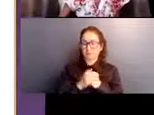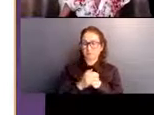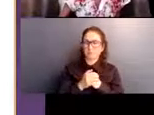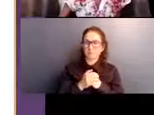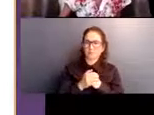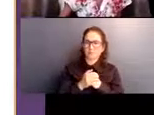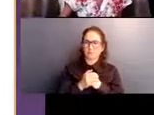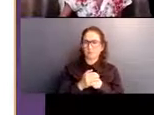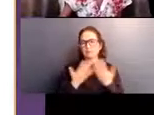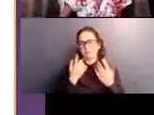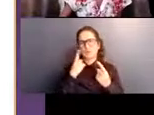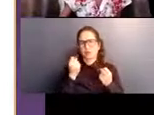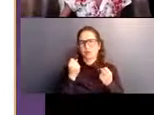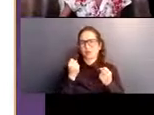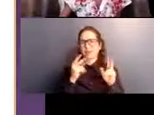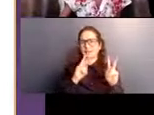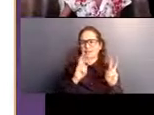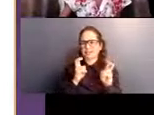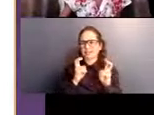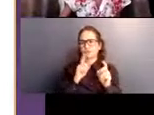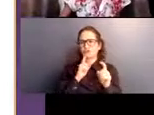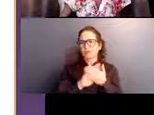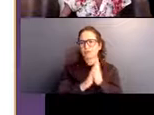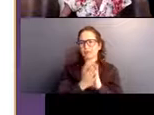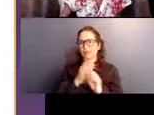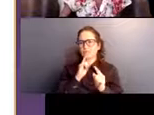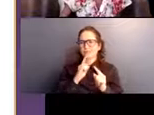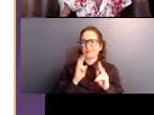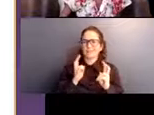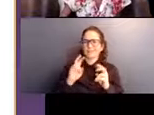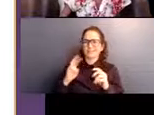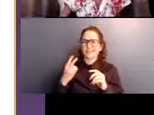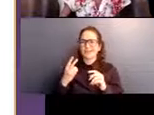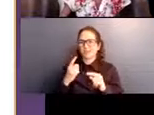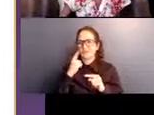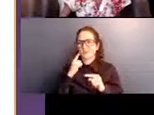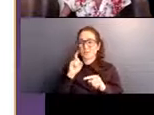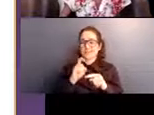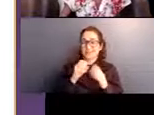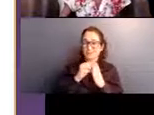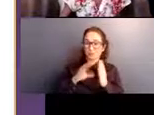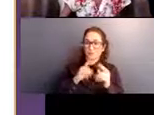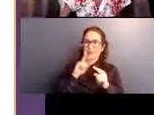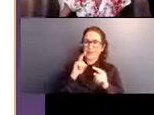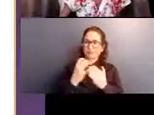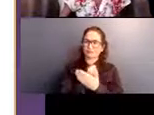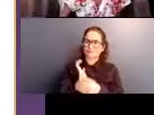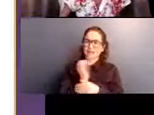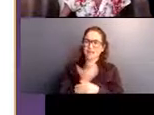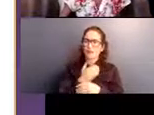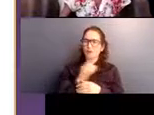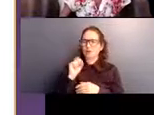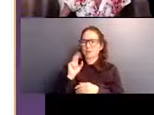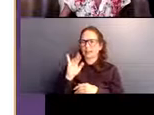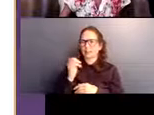for a lot of subjects have become secondary to the needs of students. We have to use our subject, and in particular